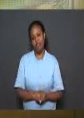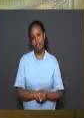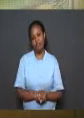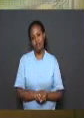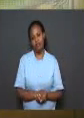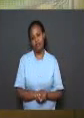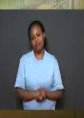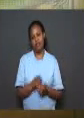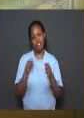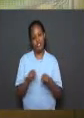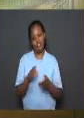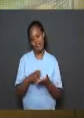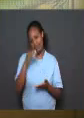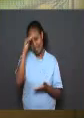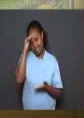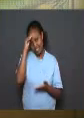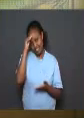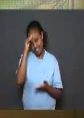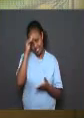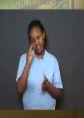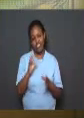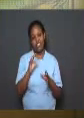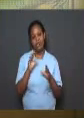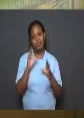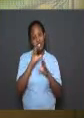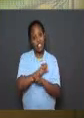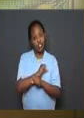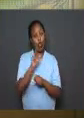us complete this lesson with an activity.